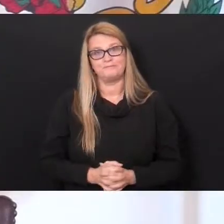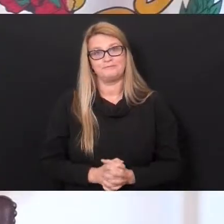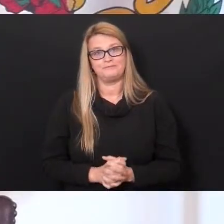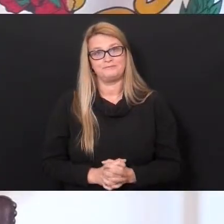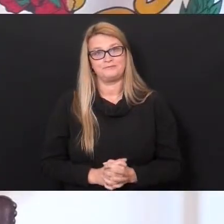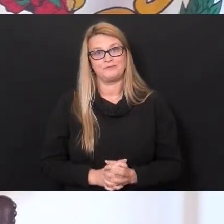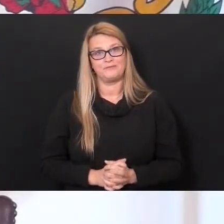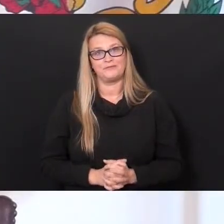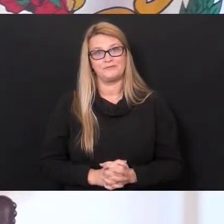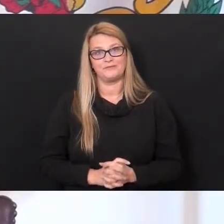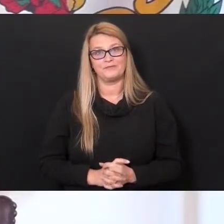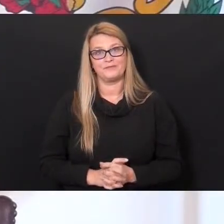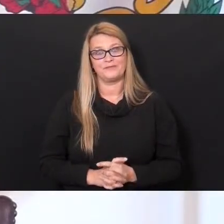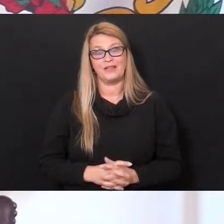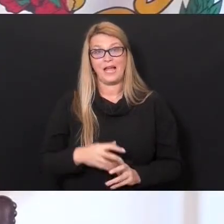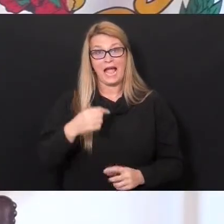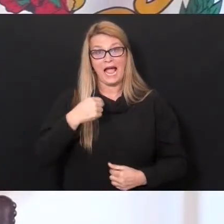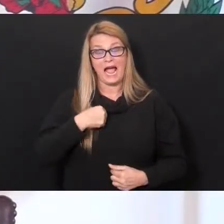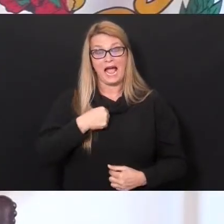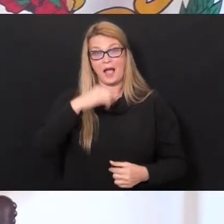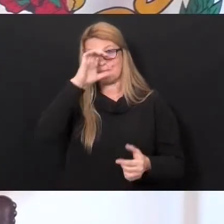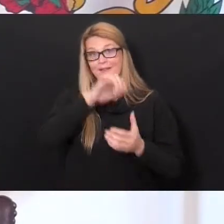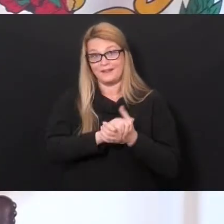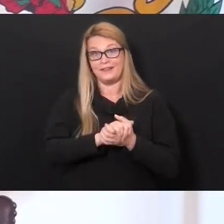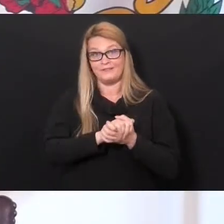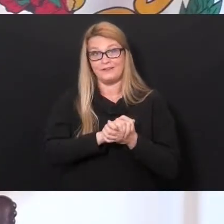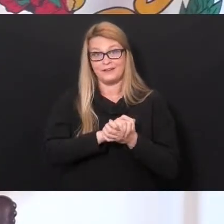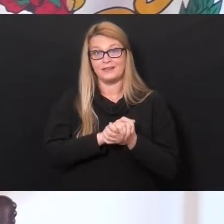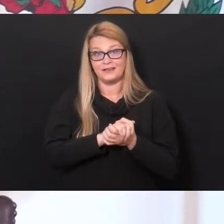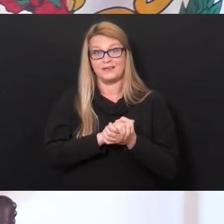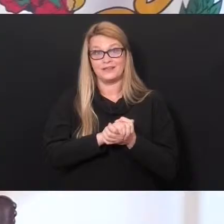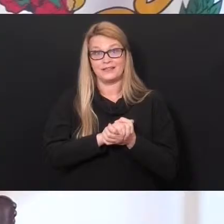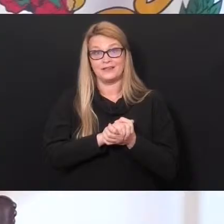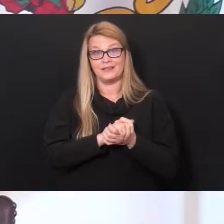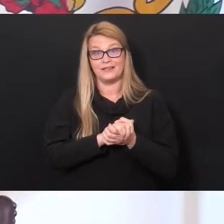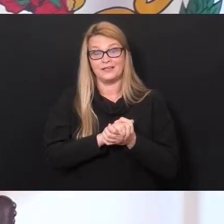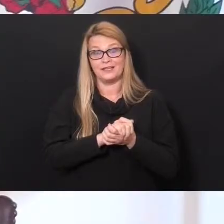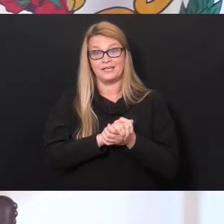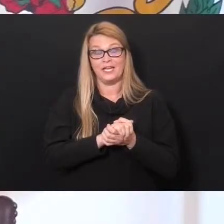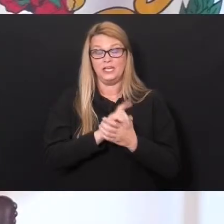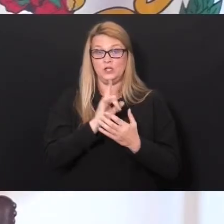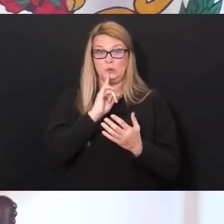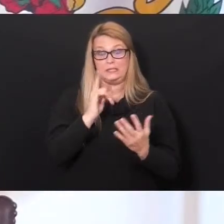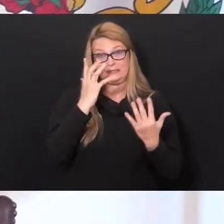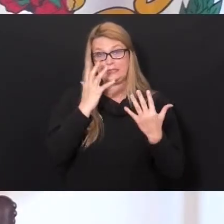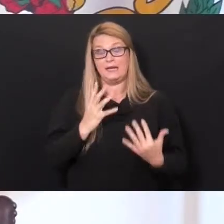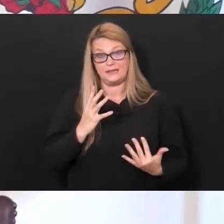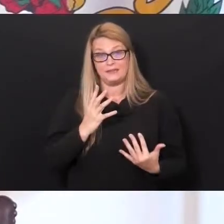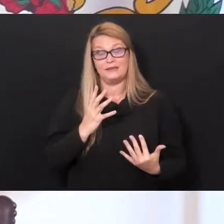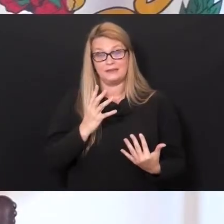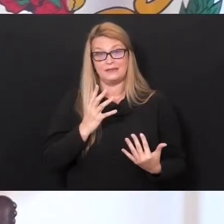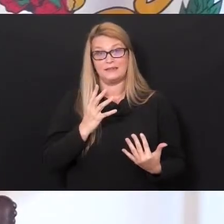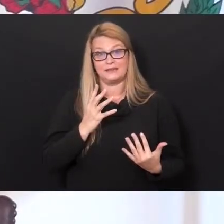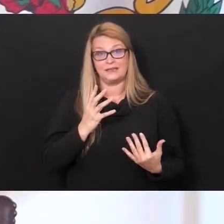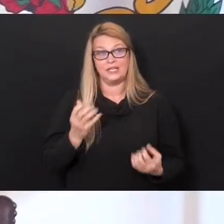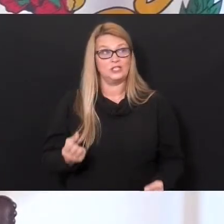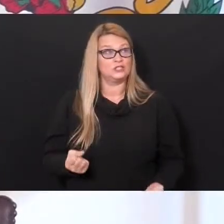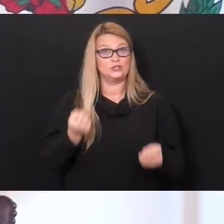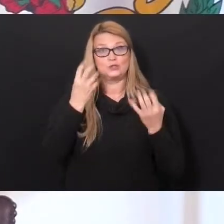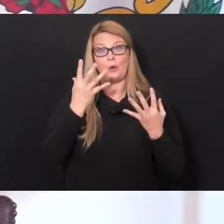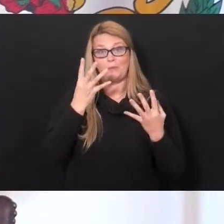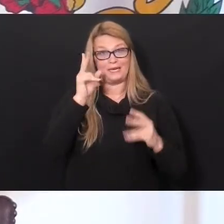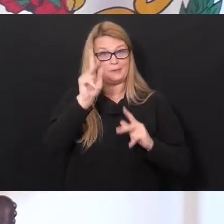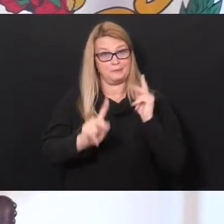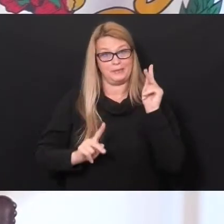I truly believe with all in me that it is a crying shame that so many